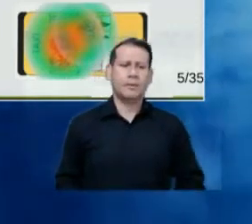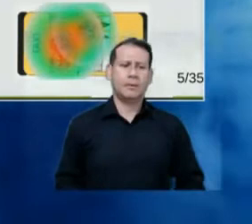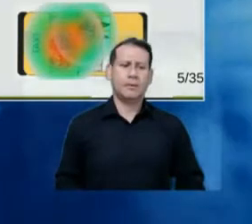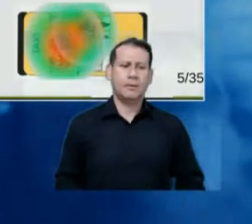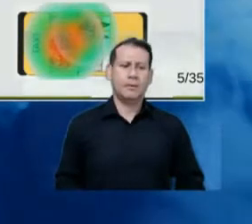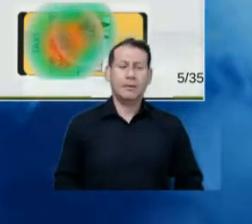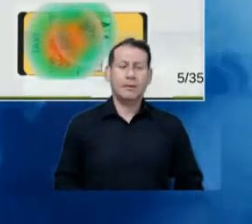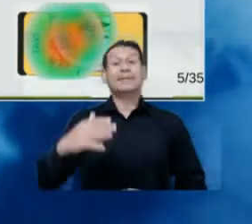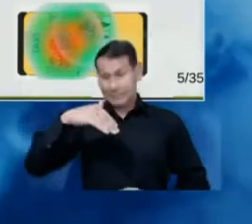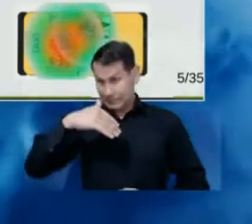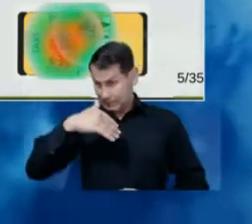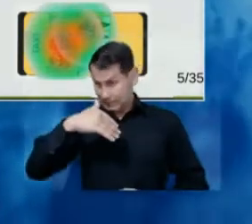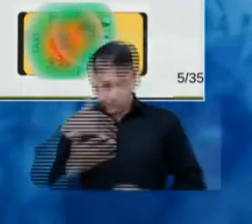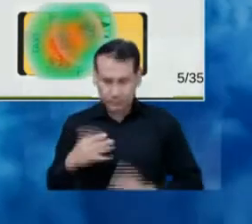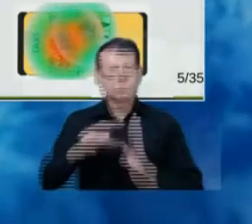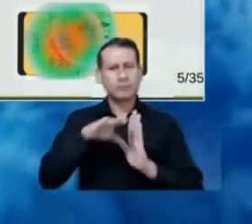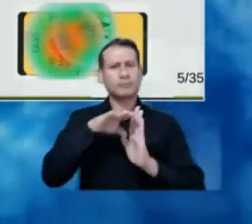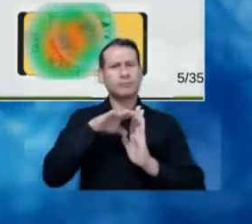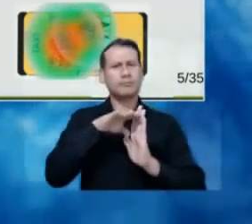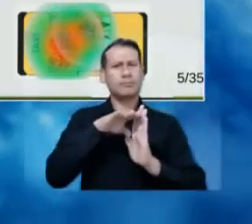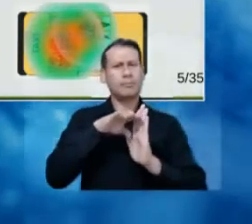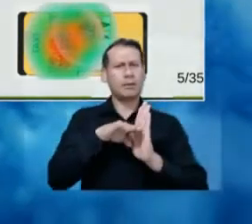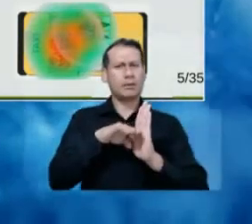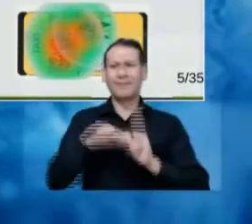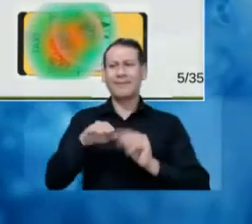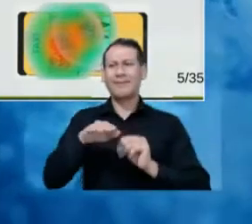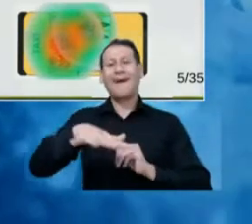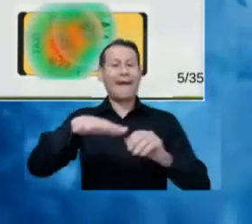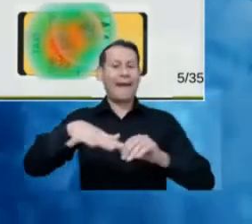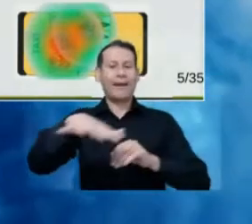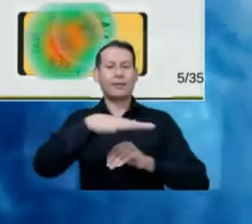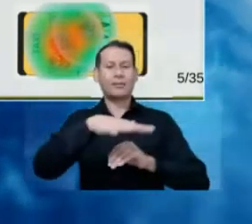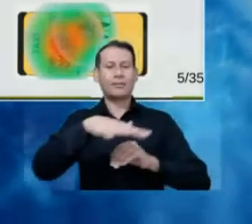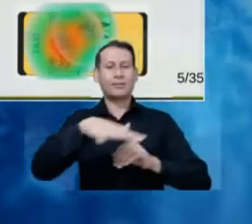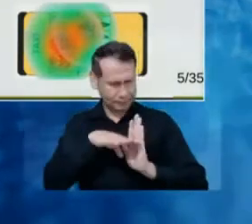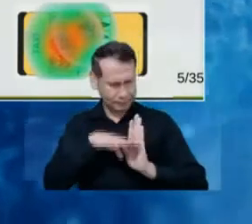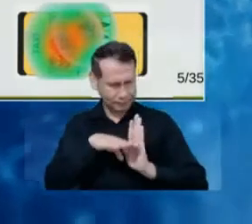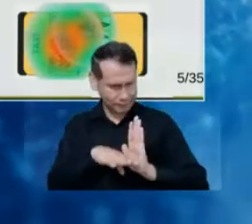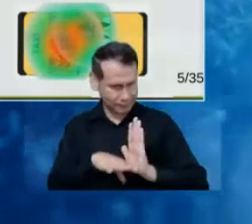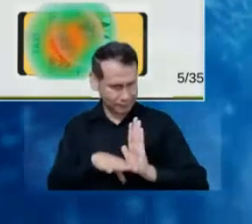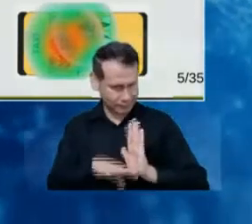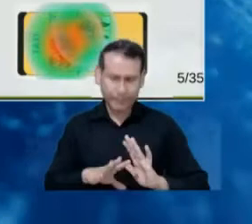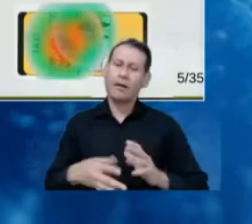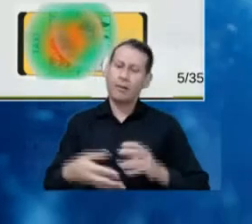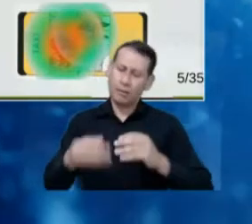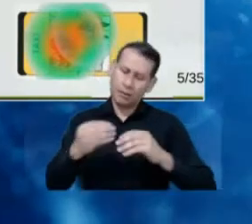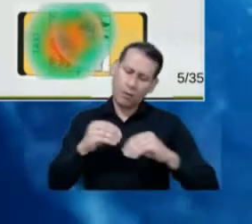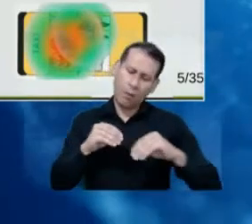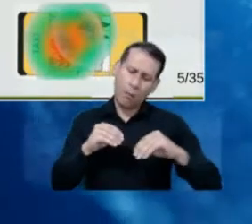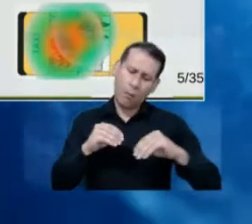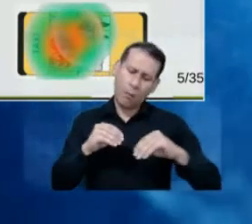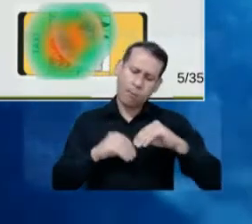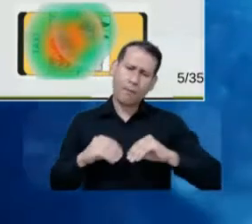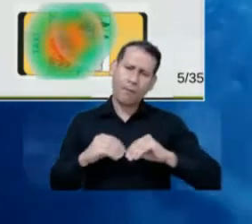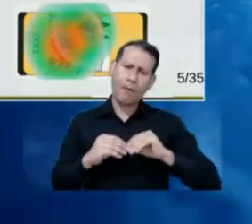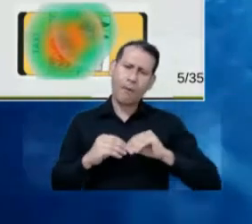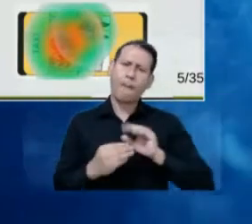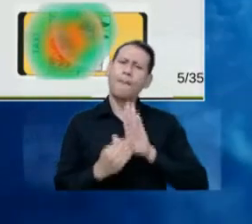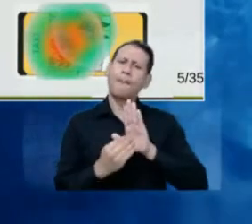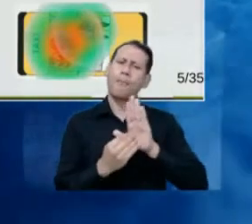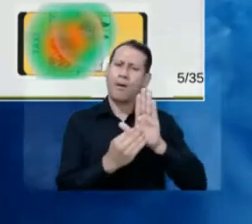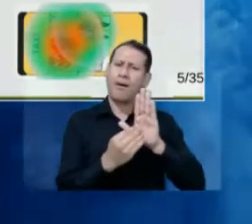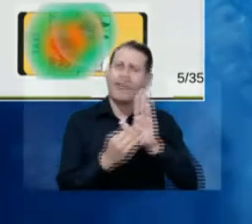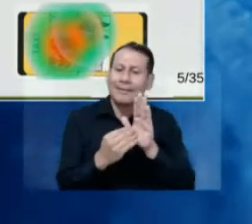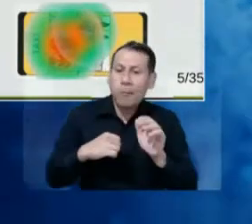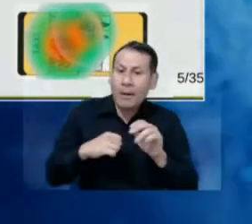and once we have parametrized the scenario, we generate a model, part of the